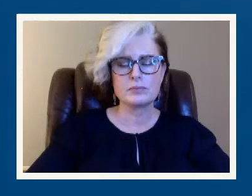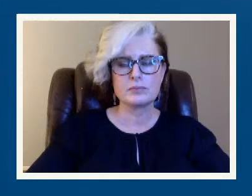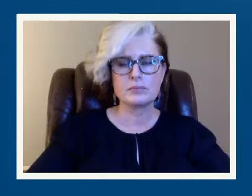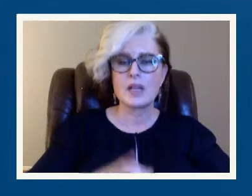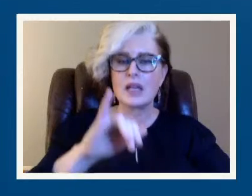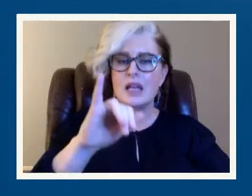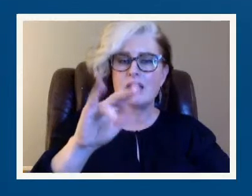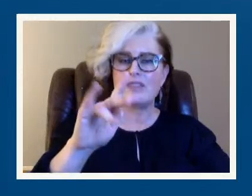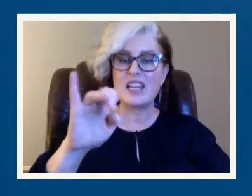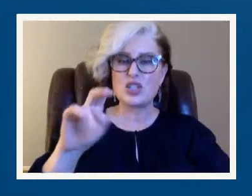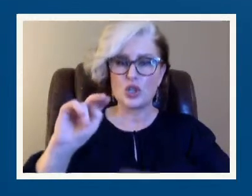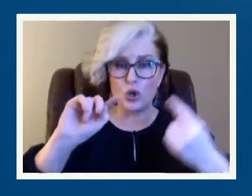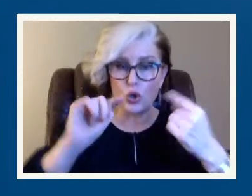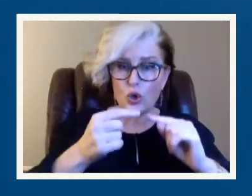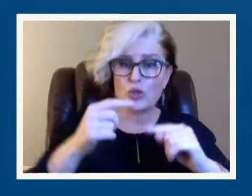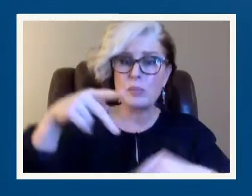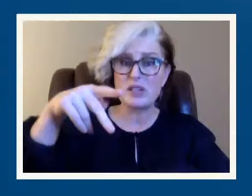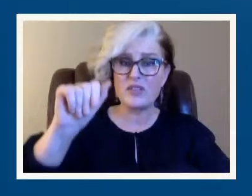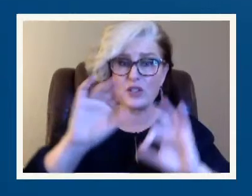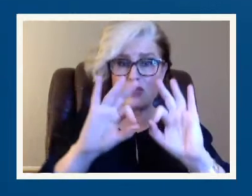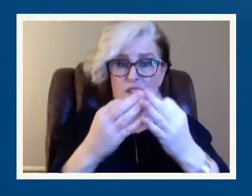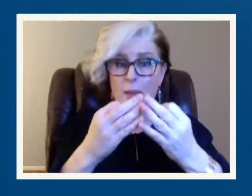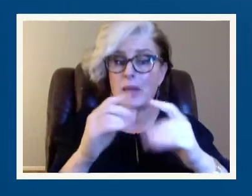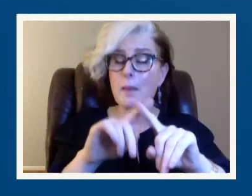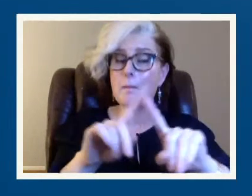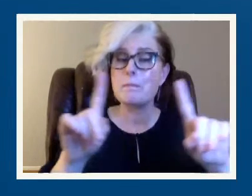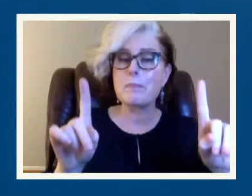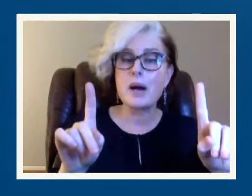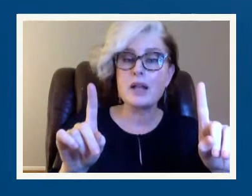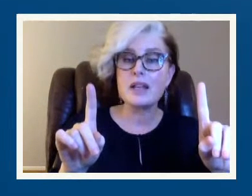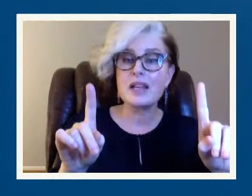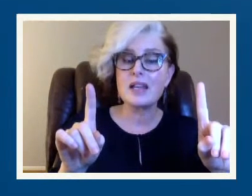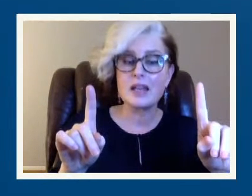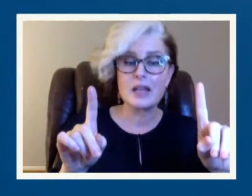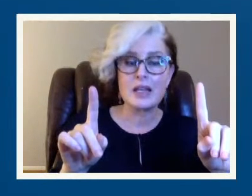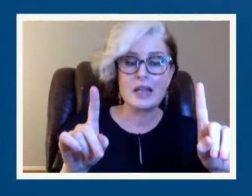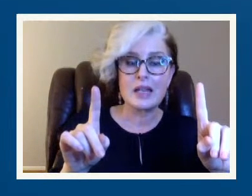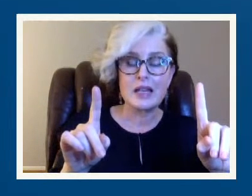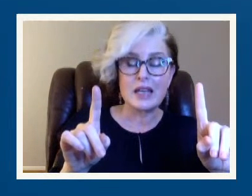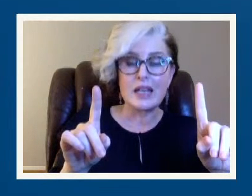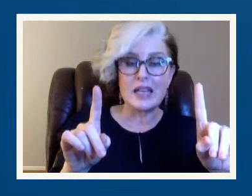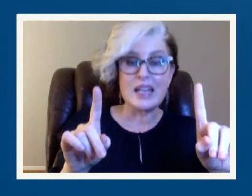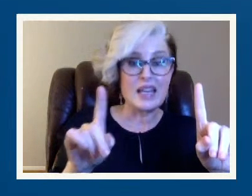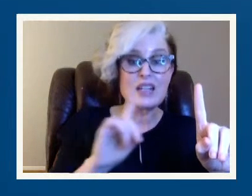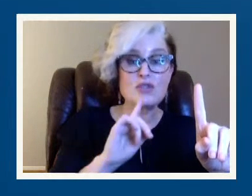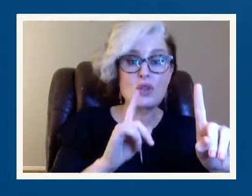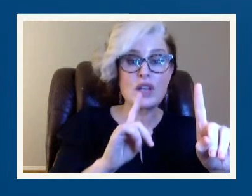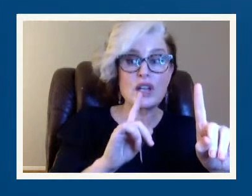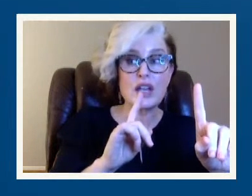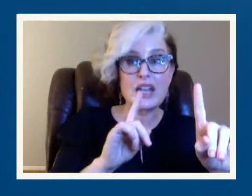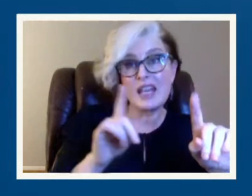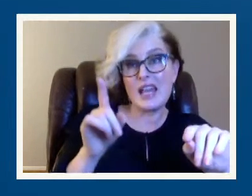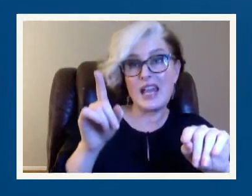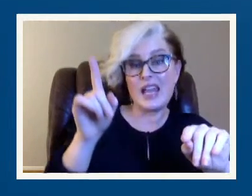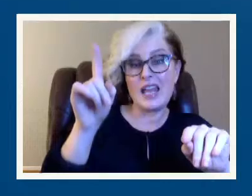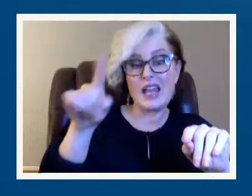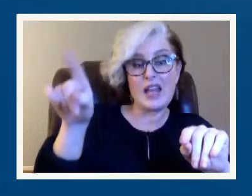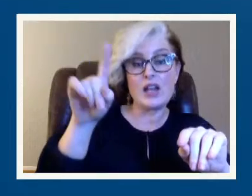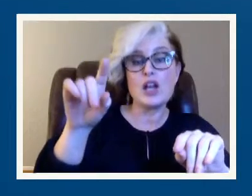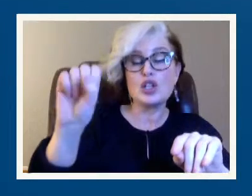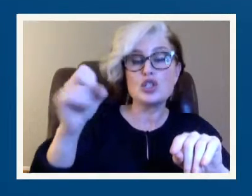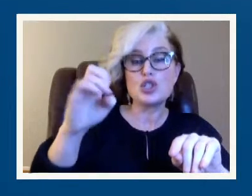Inflation hurts Pennsylvania families, but it relieves $10 billion in profits for with